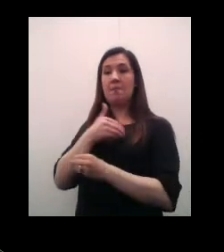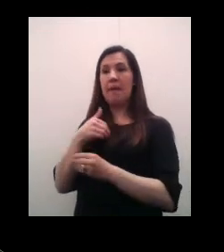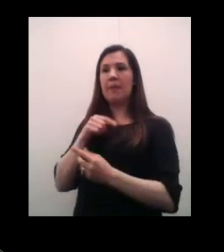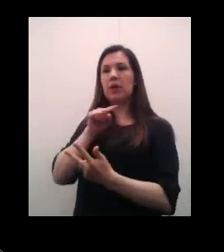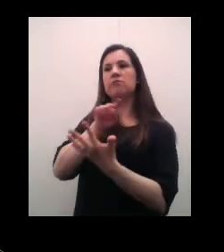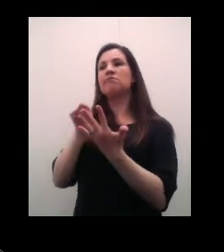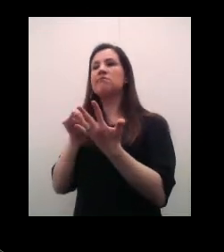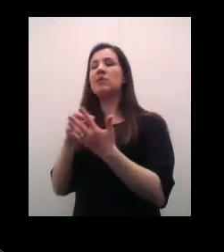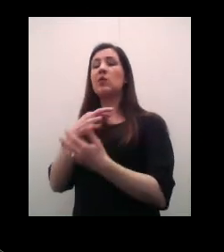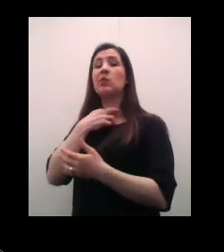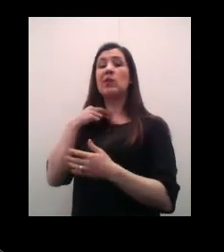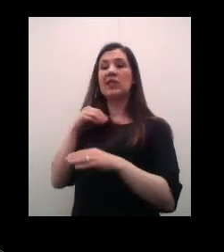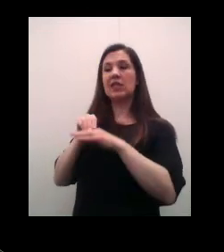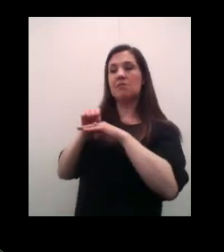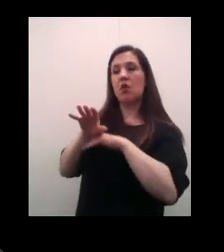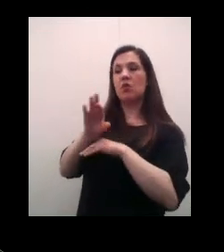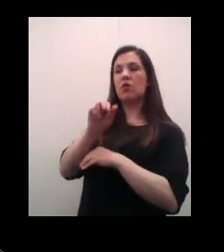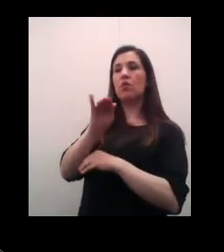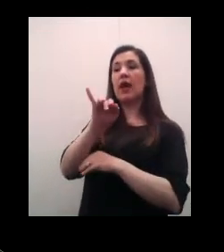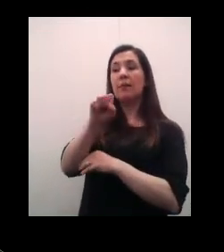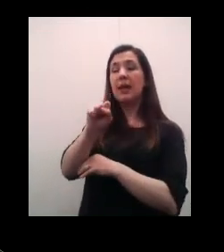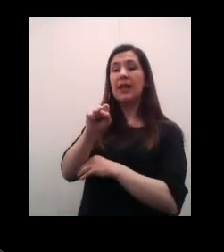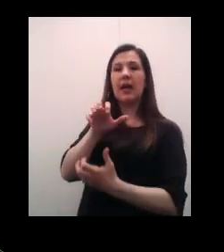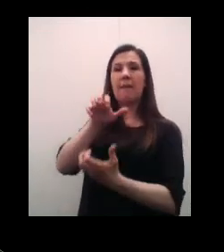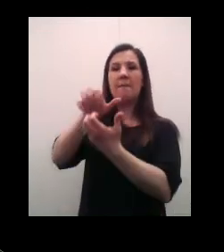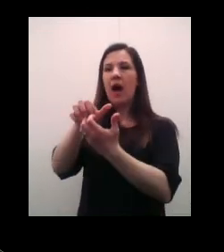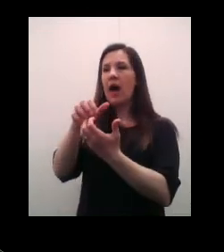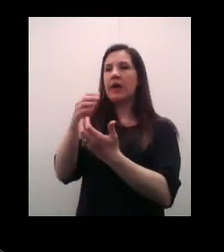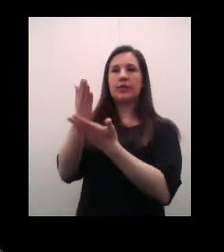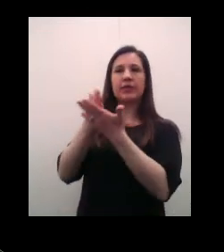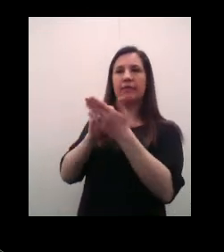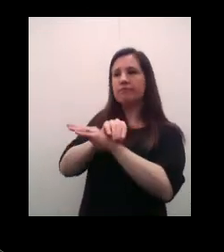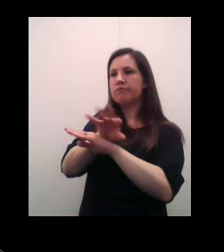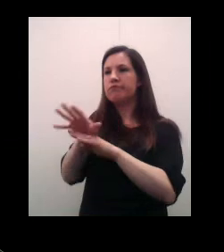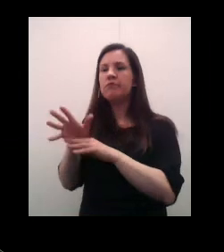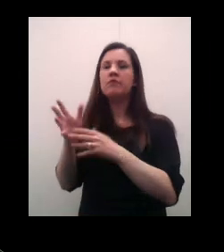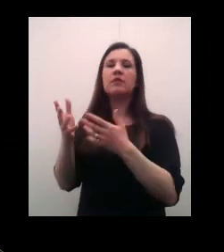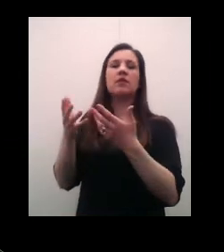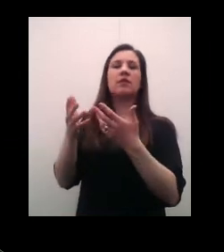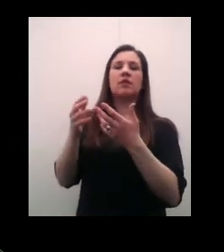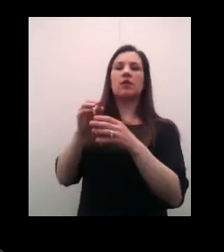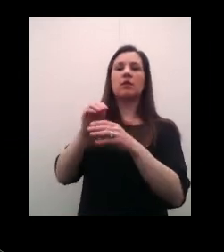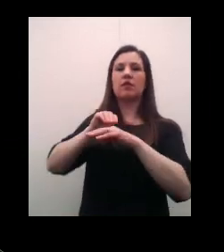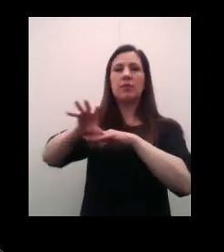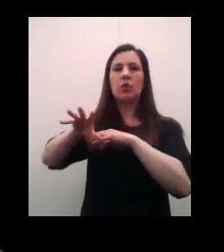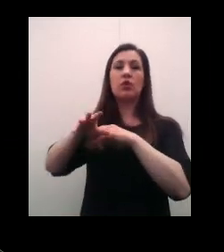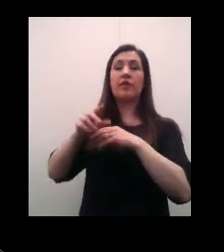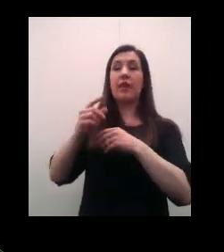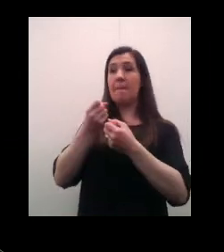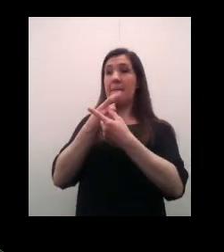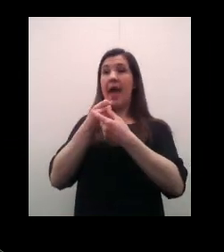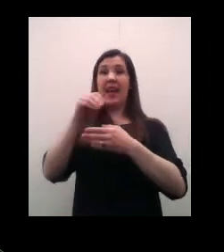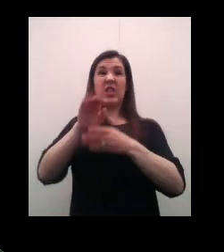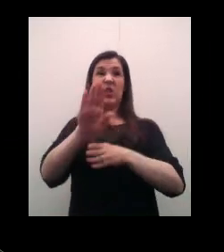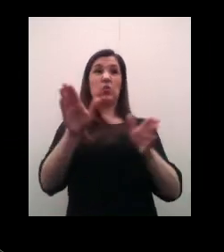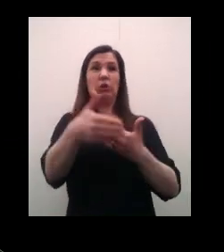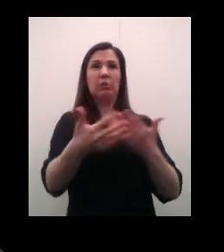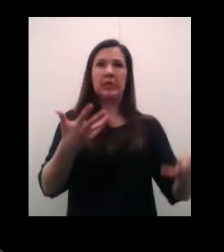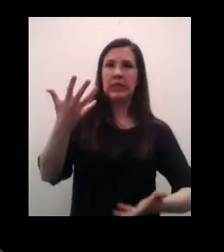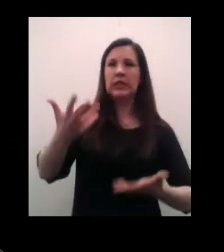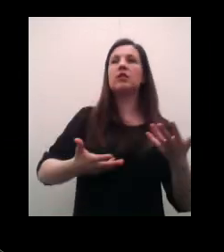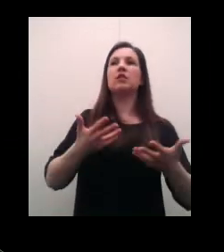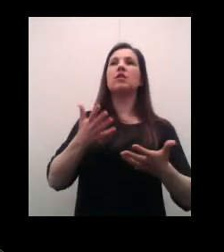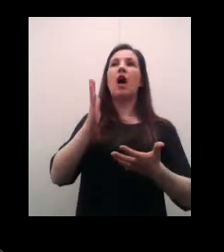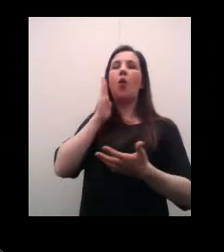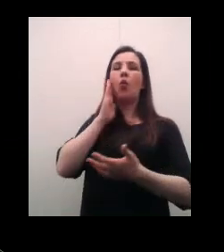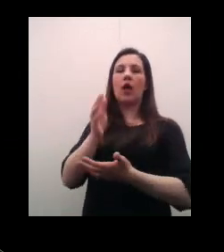of exposure to rabies because of a bite or some type of exposure, or you woke up and there was a bat in your room, then we will authorize